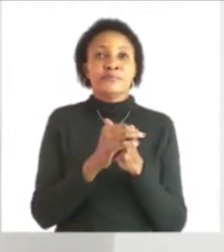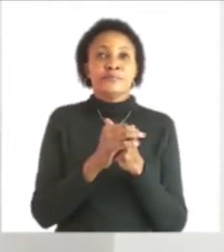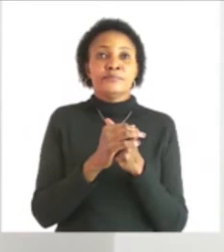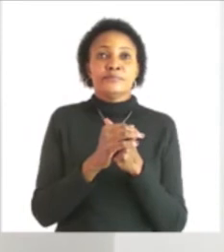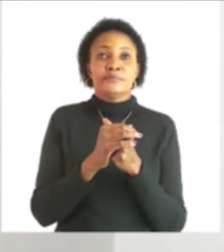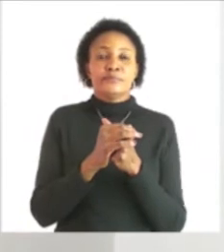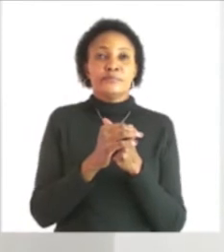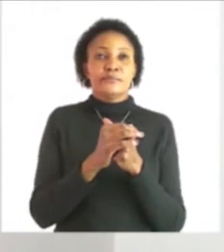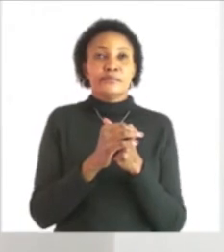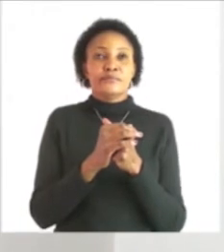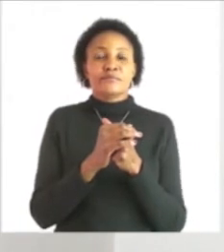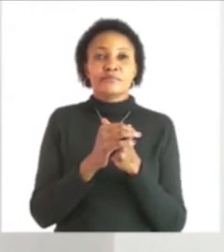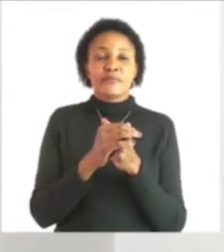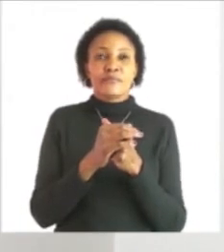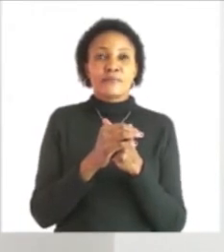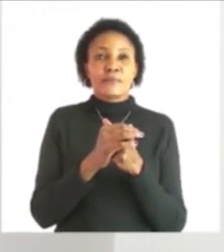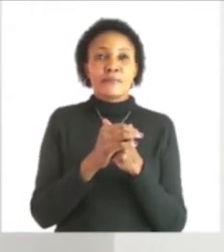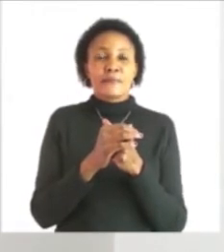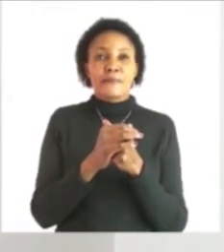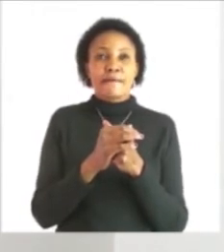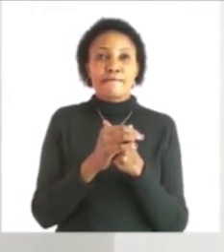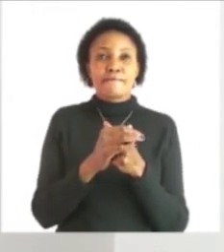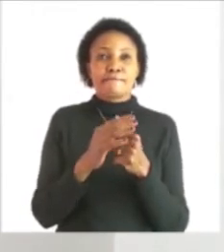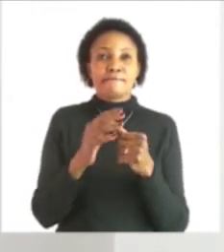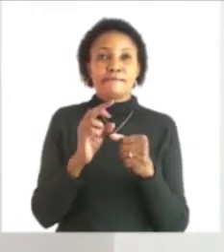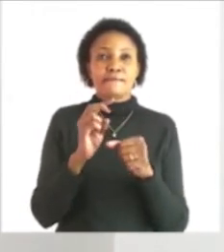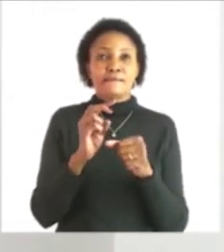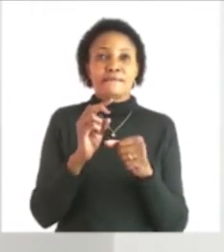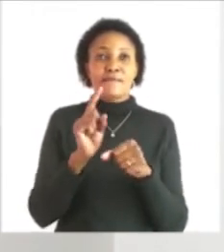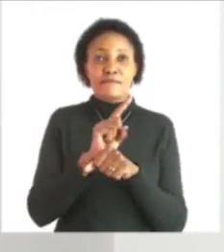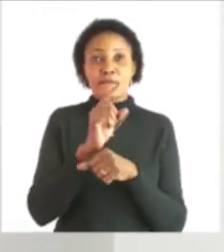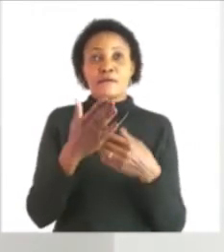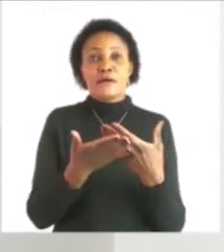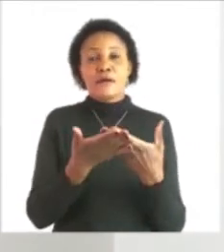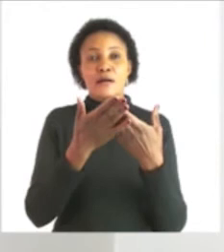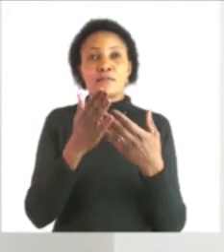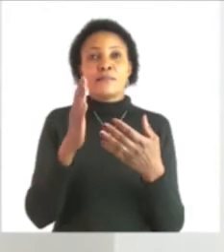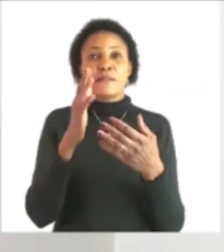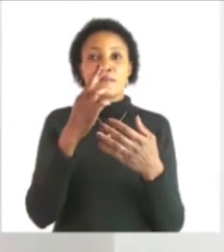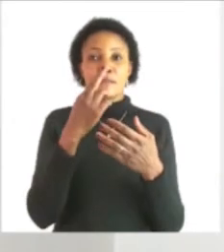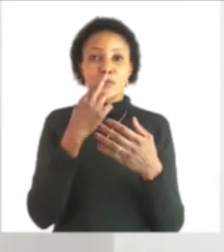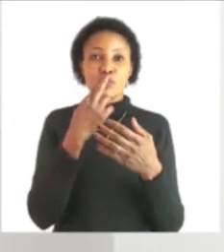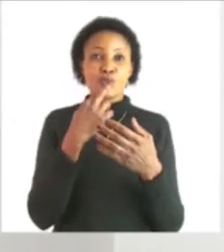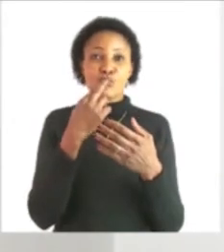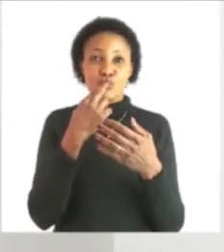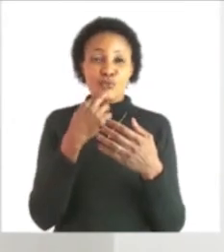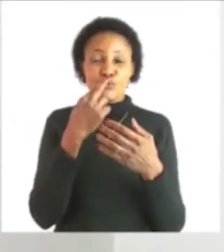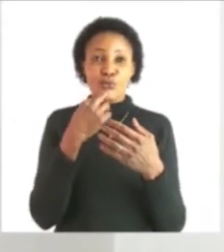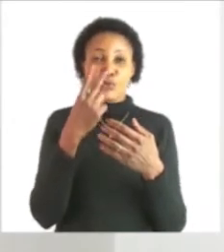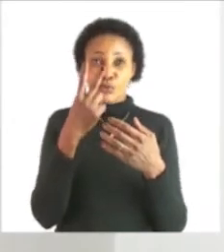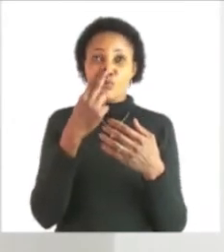have done the first one for you. You color it in nicely. My color red is not so